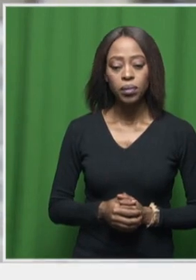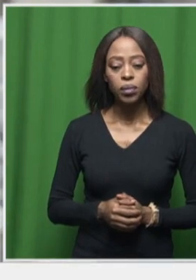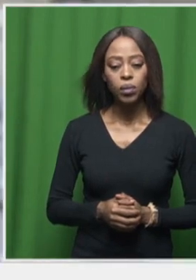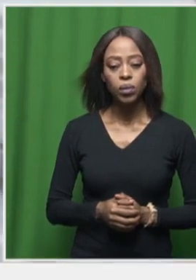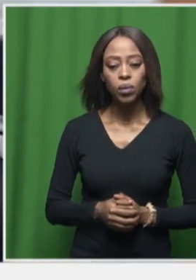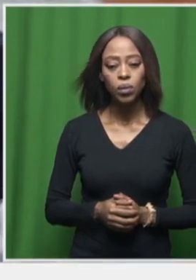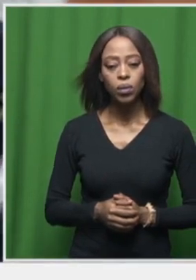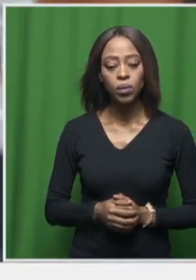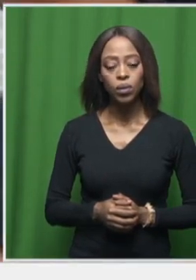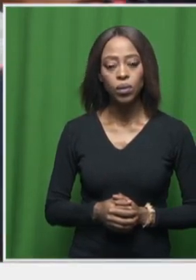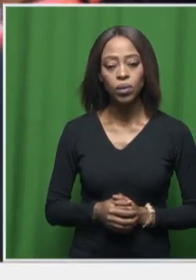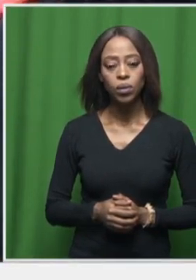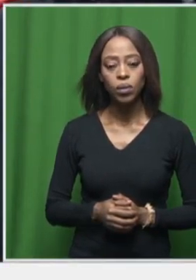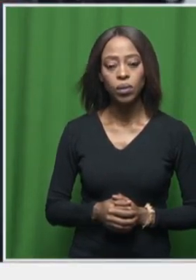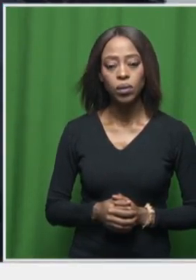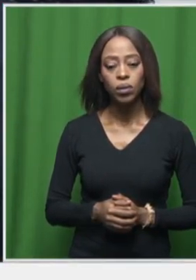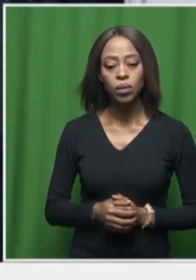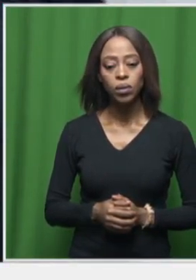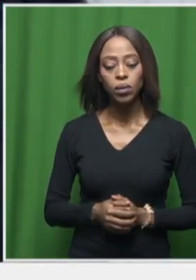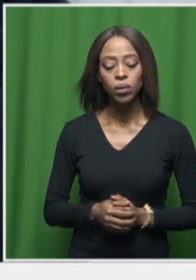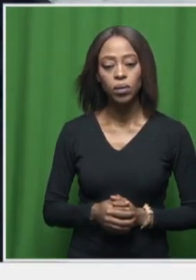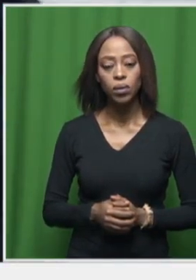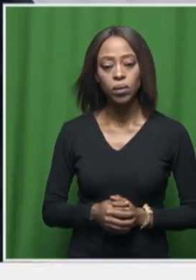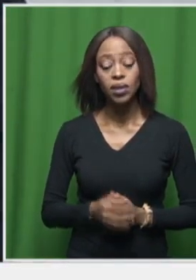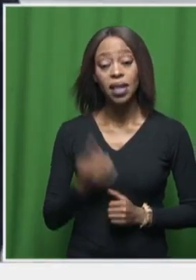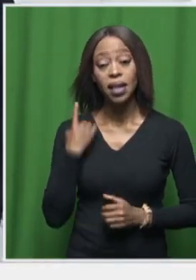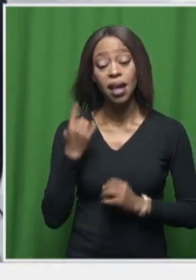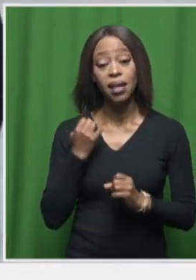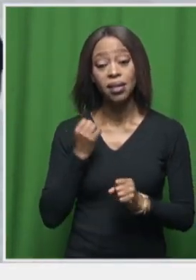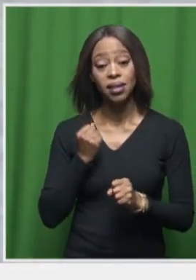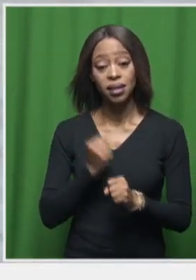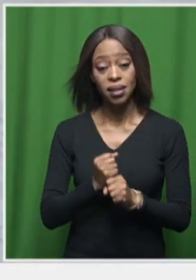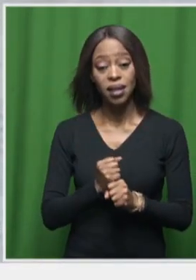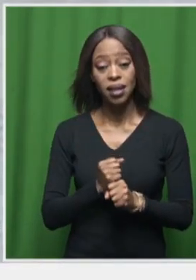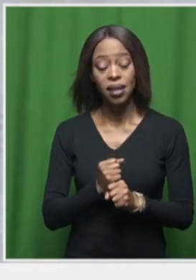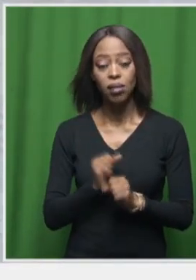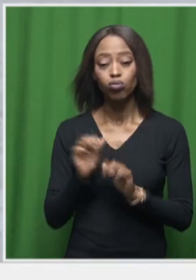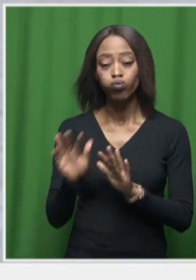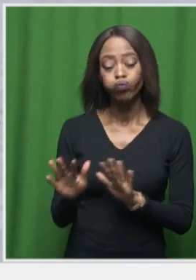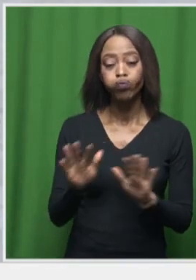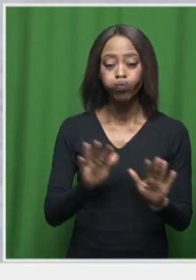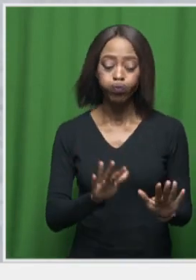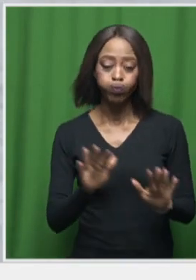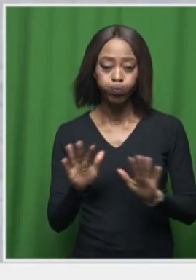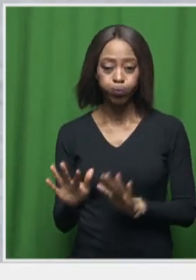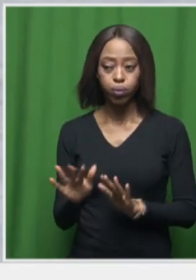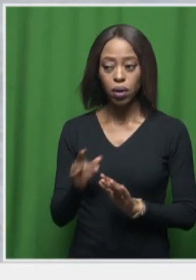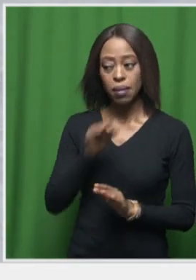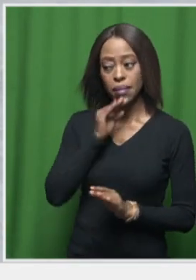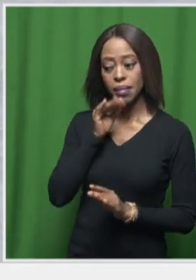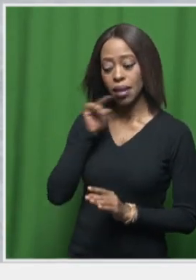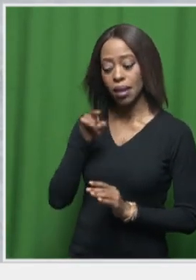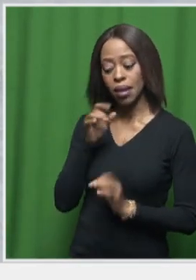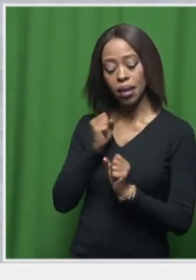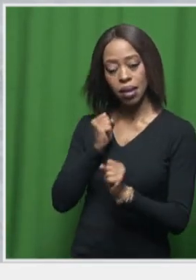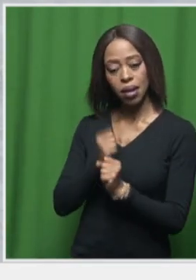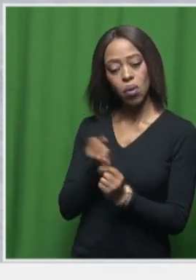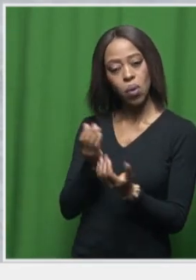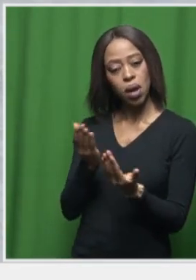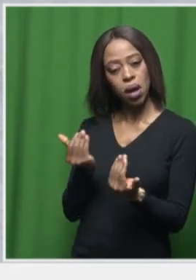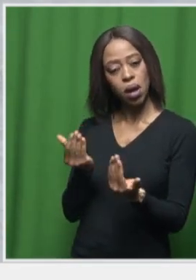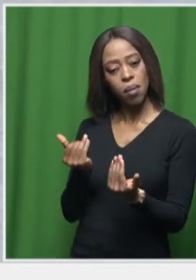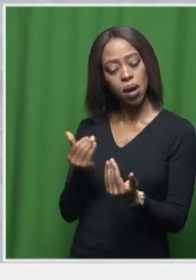because last year was a toned down event, This year, are we expecting to